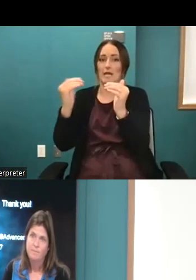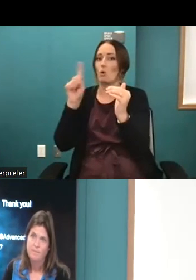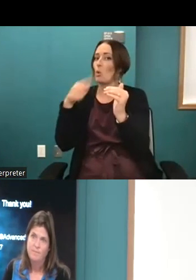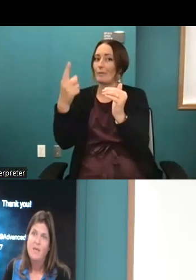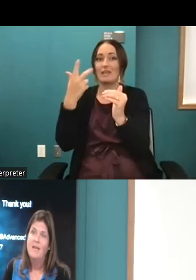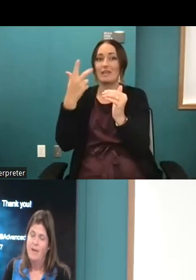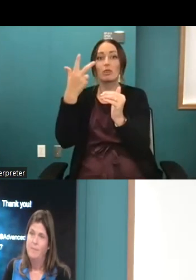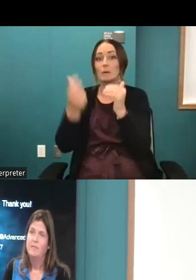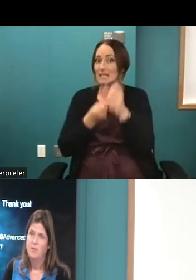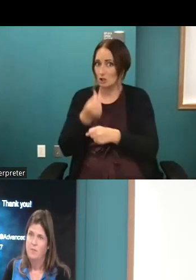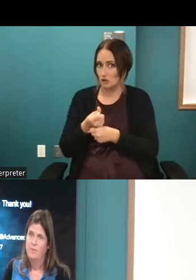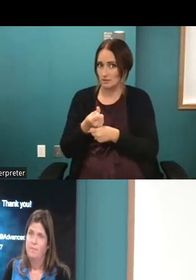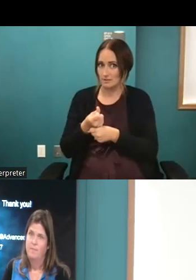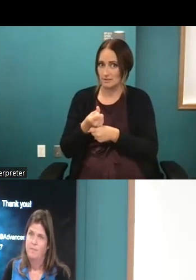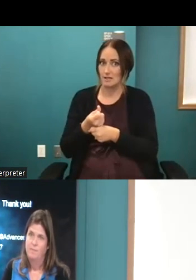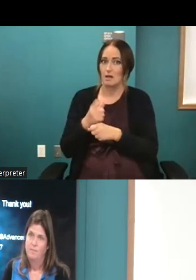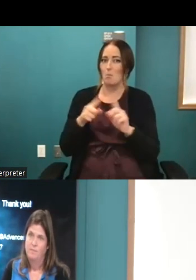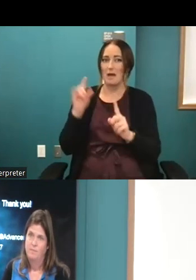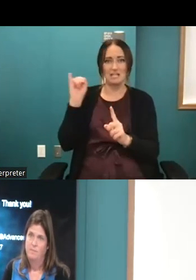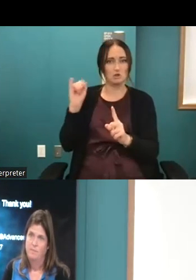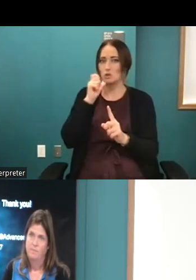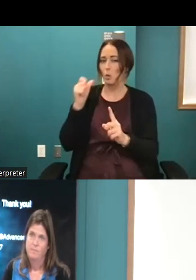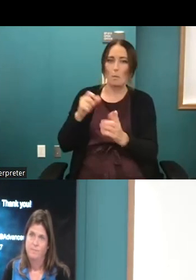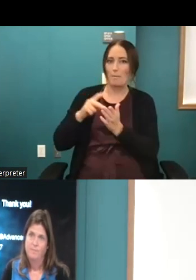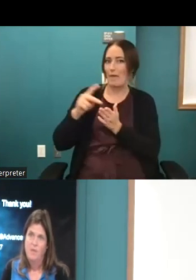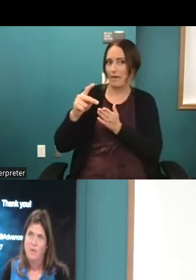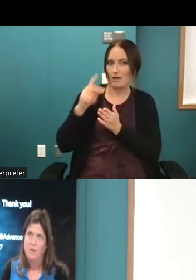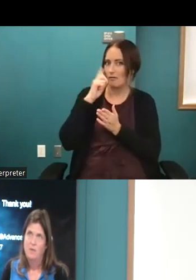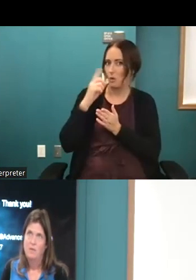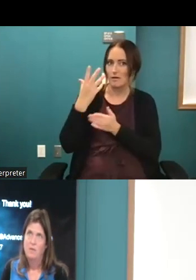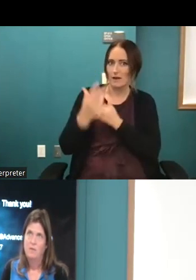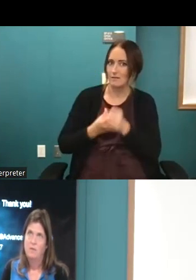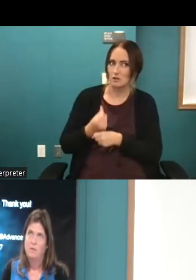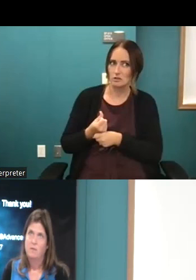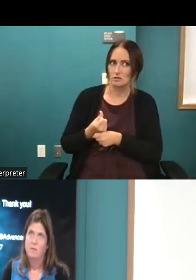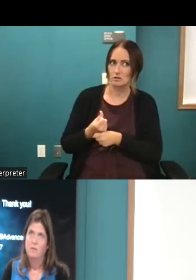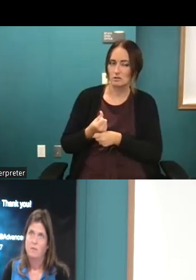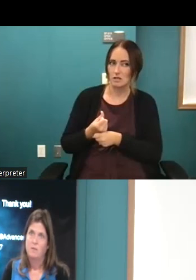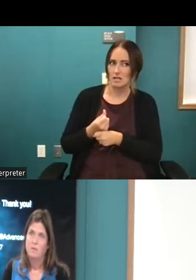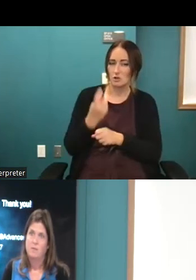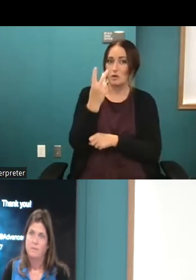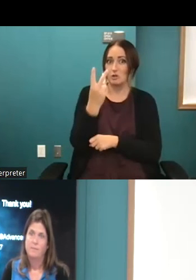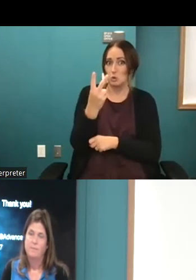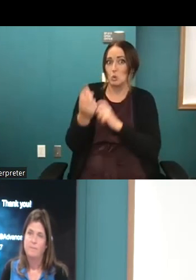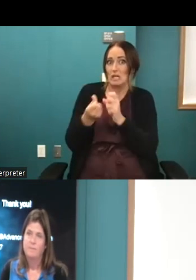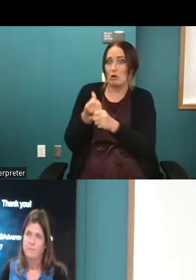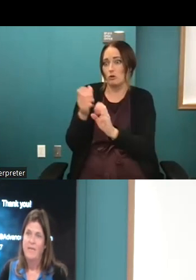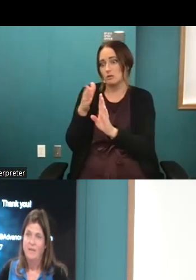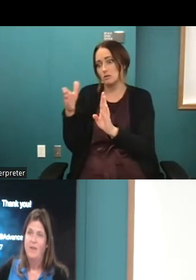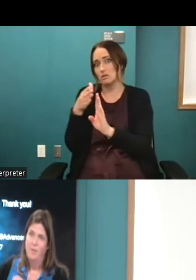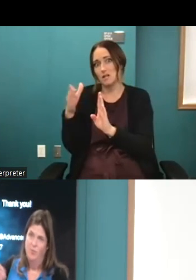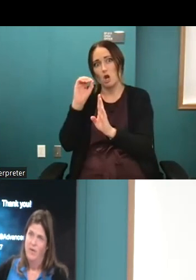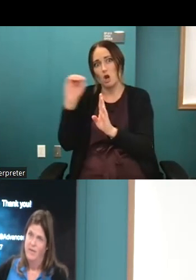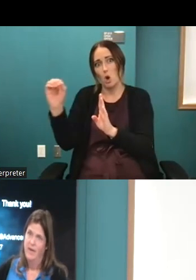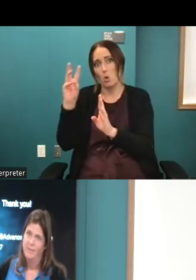warranty for 3 years. Yeah, it's but insurance won't pay for it for 5 years, which is kind of that 2-year gap where our kids are kind of getting into. like